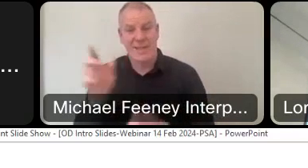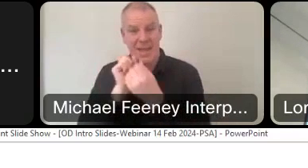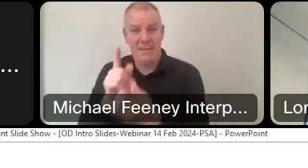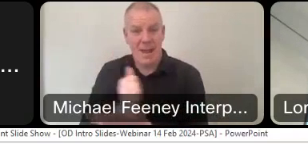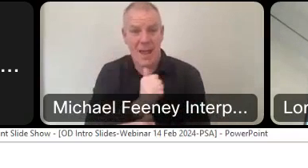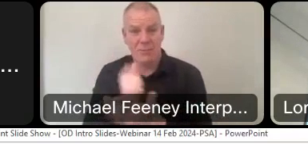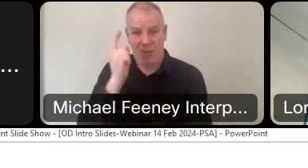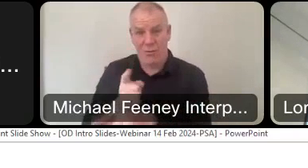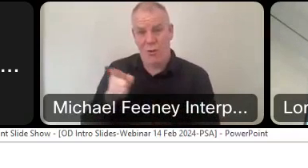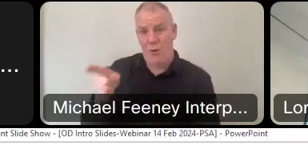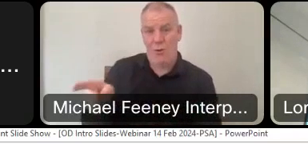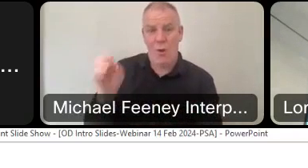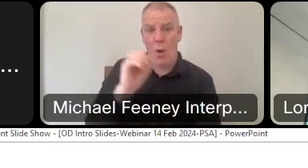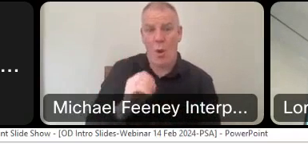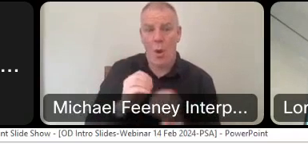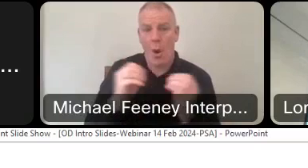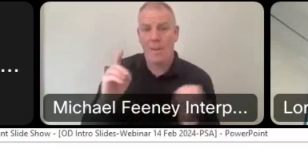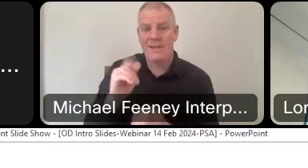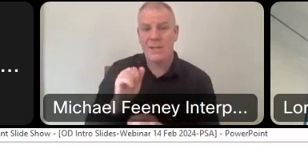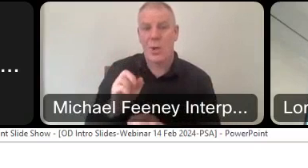you. So email